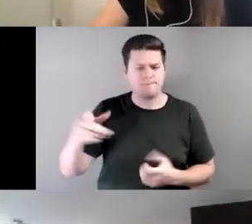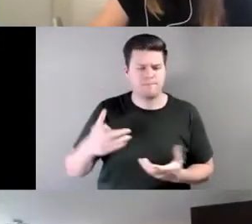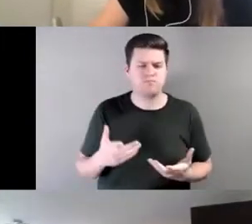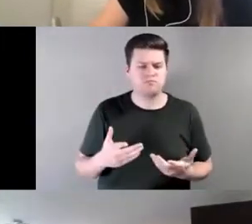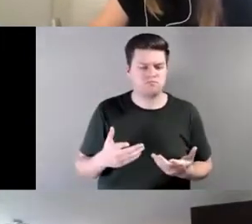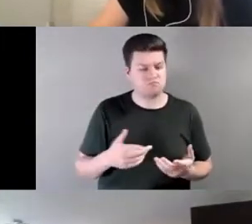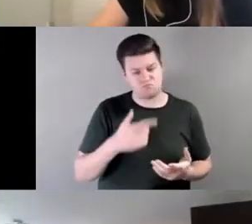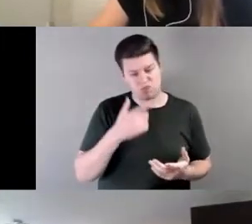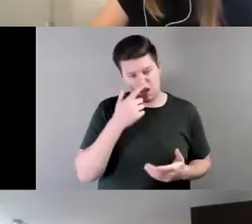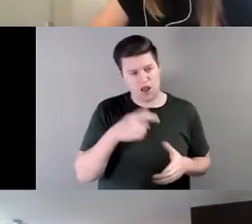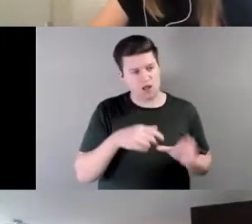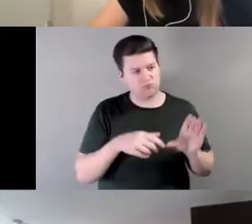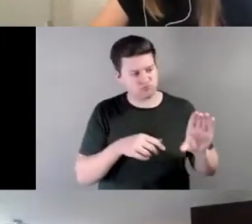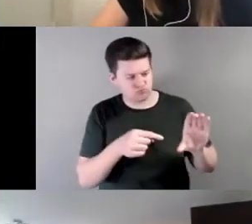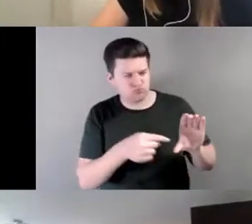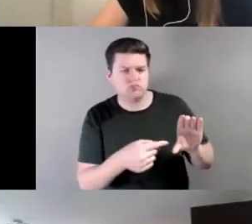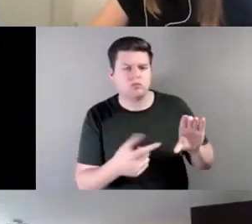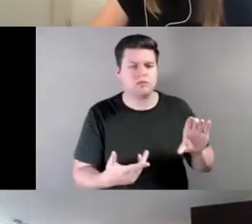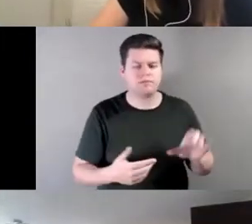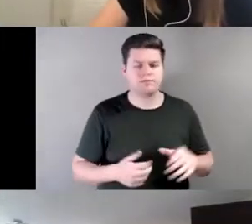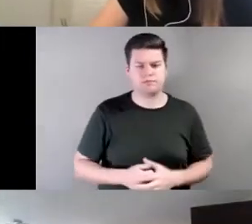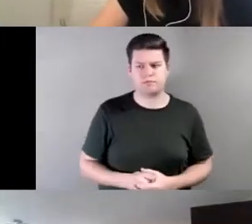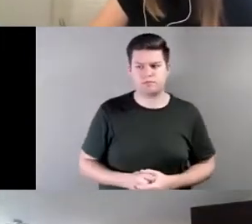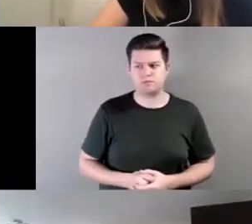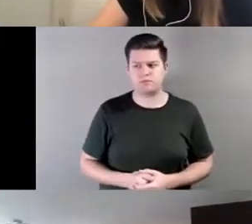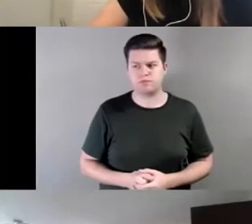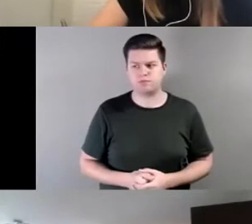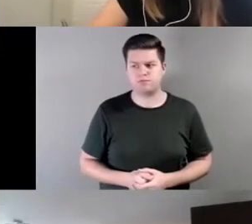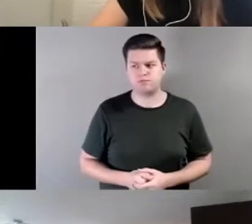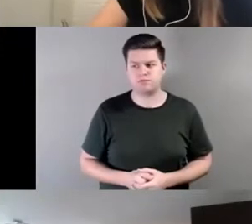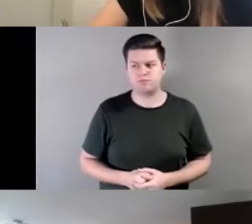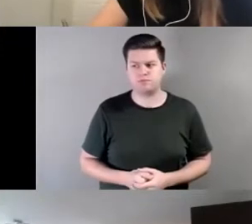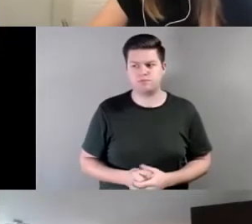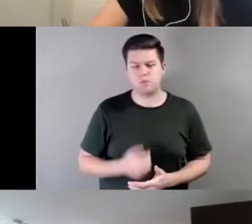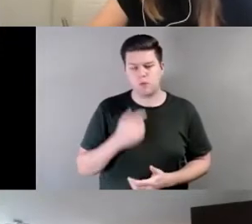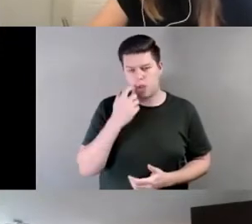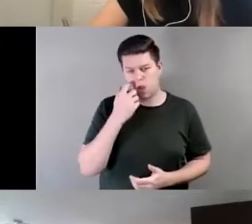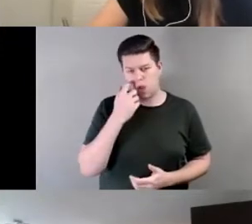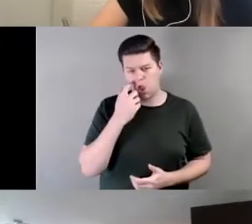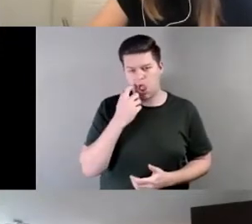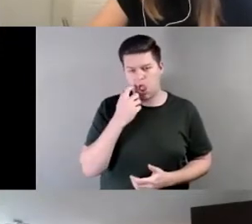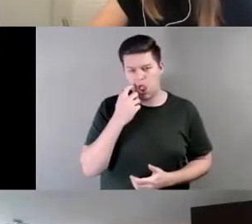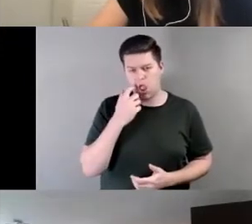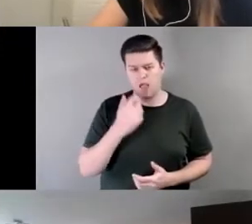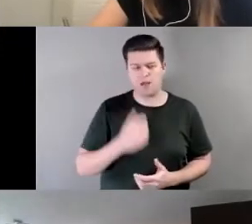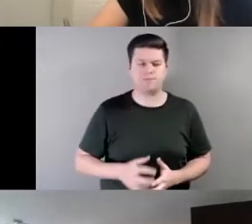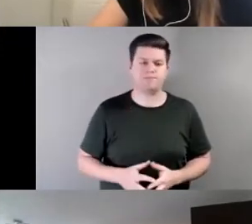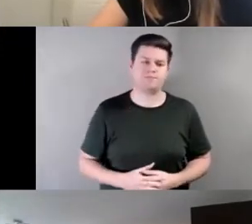issued with those holograms on them if it's not appropriate for them to be issued with them.